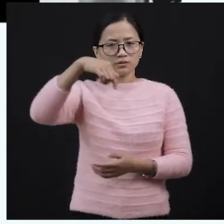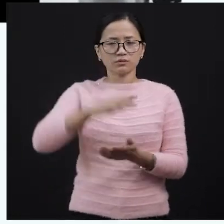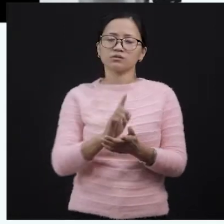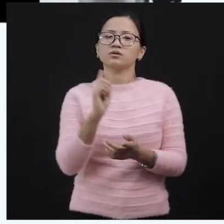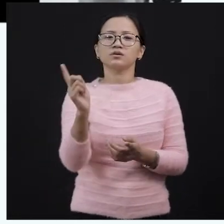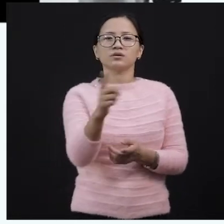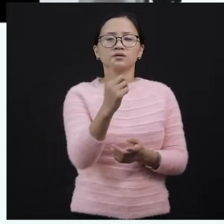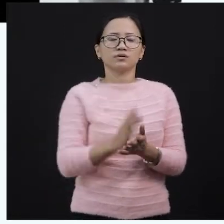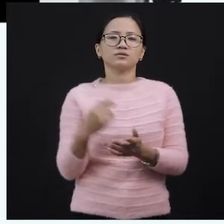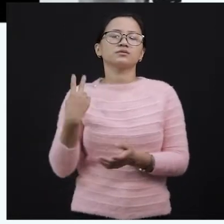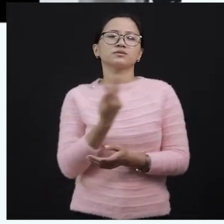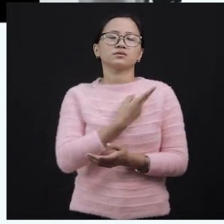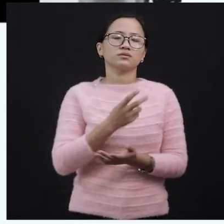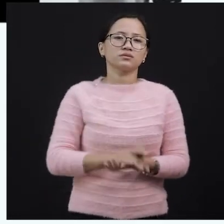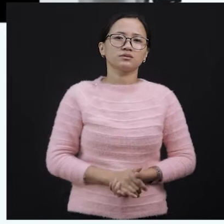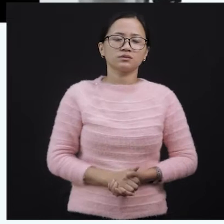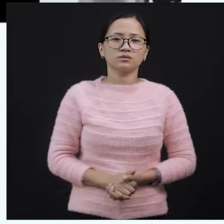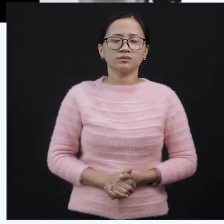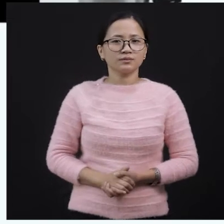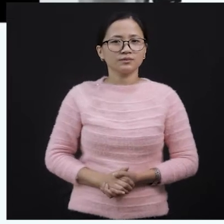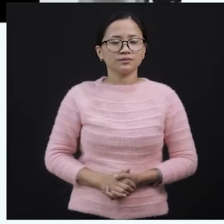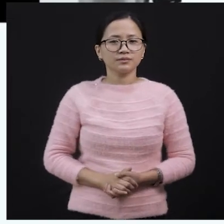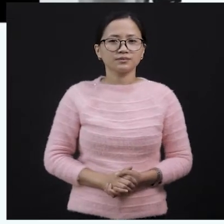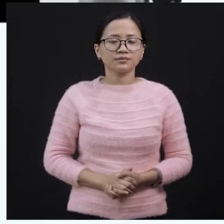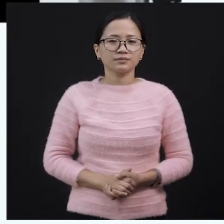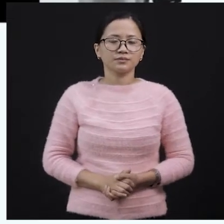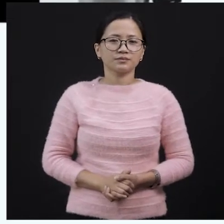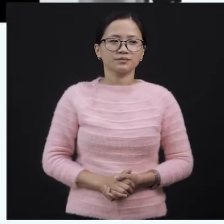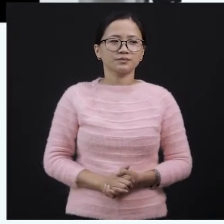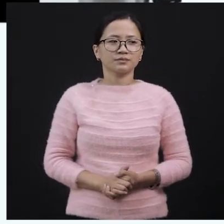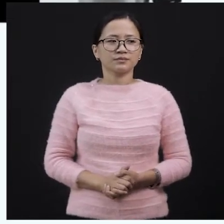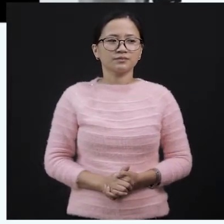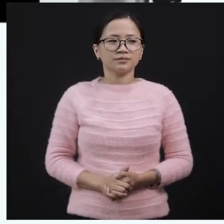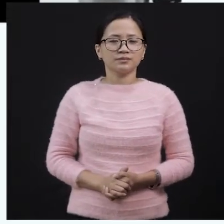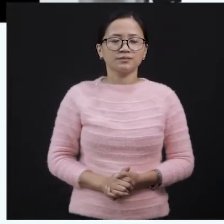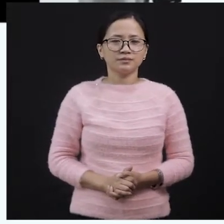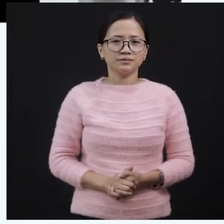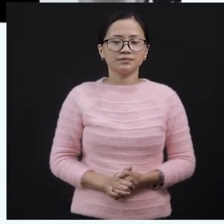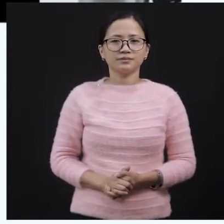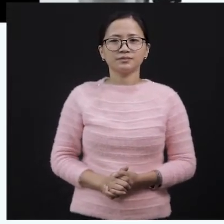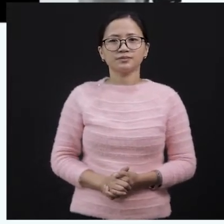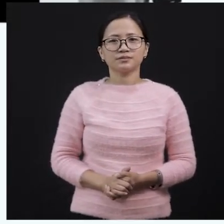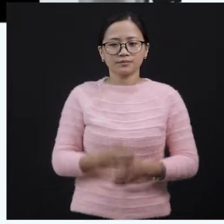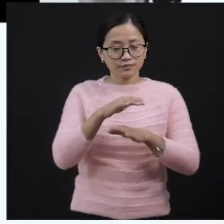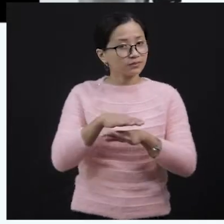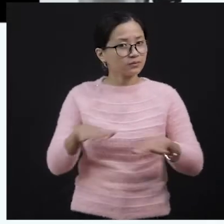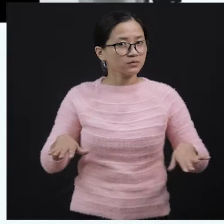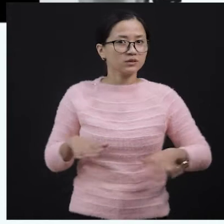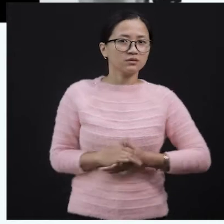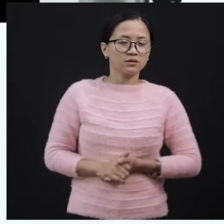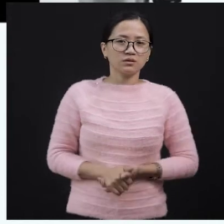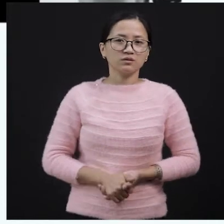Okay? Light helps us to see everything around us. Now, dear students,